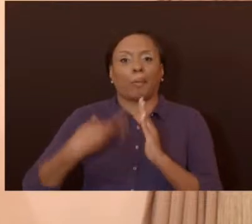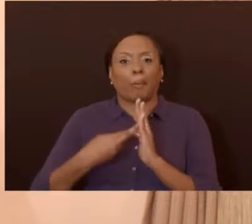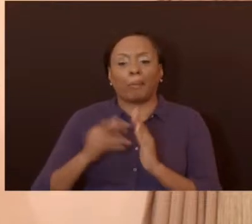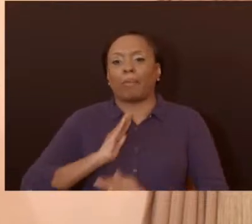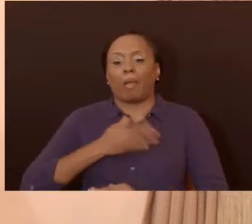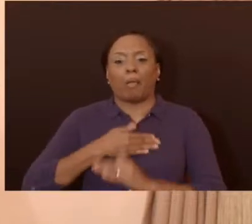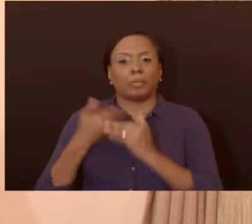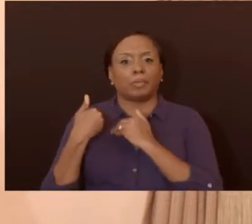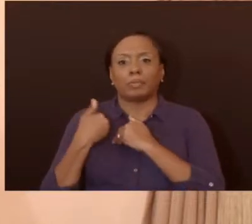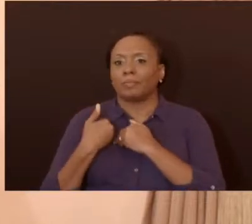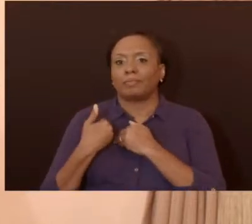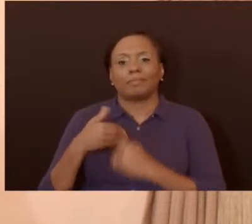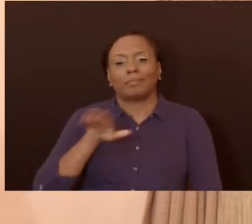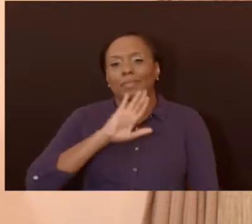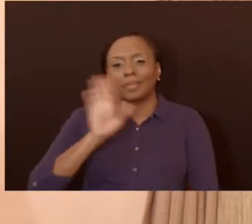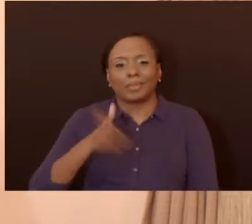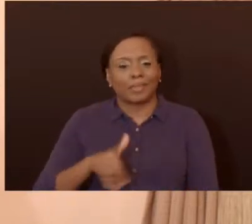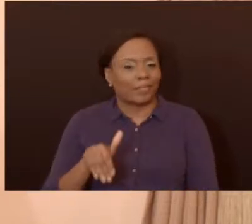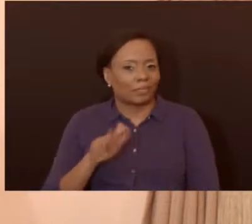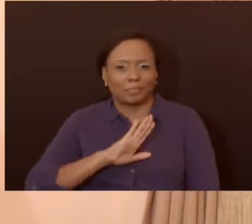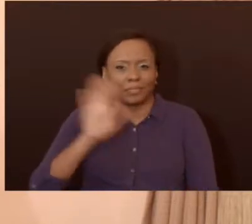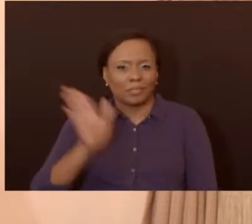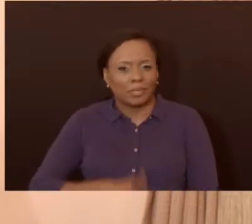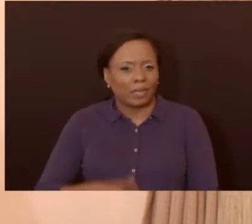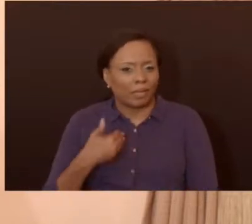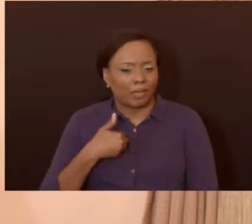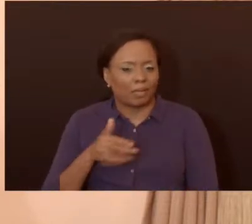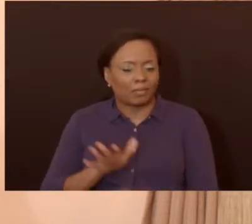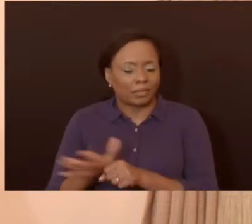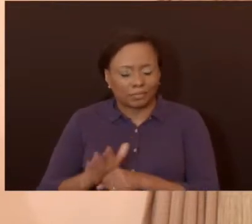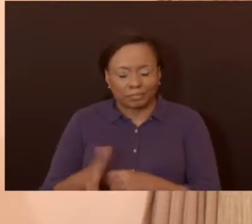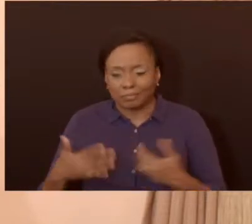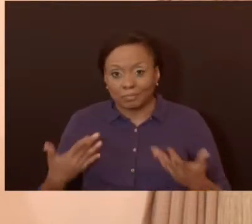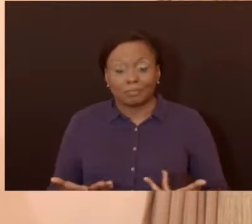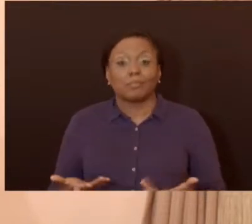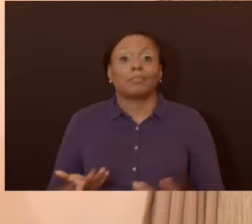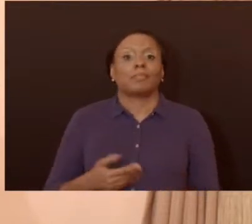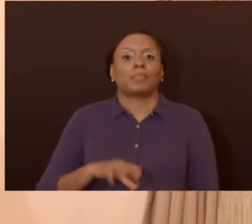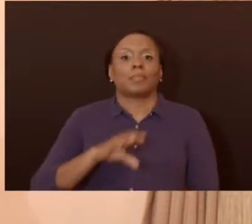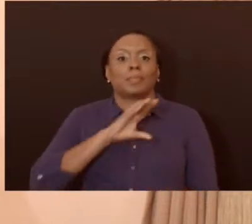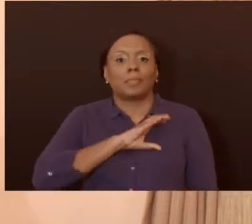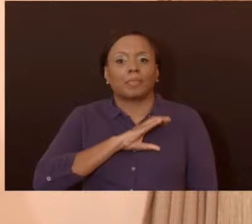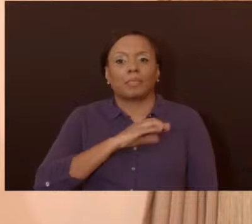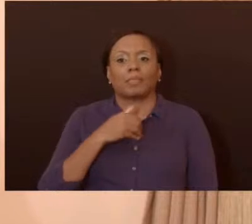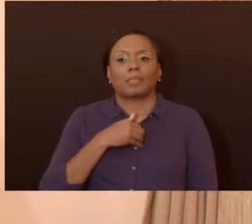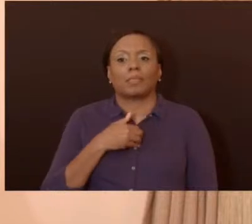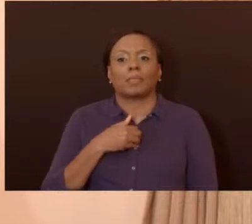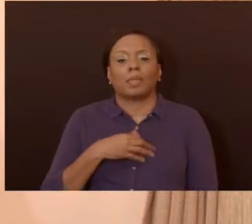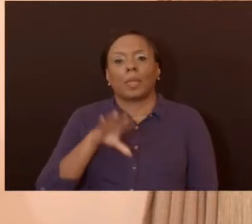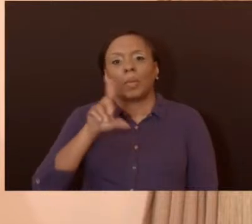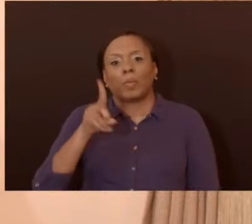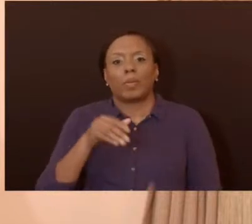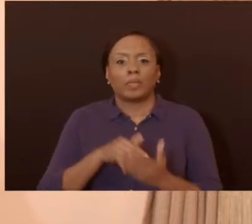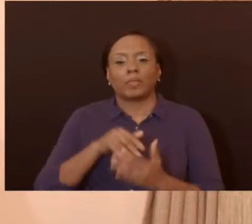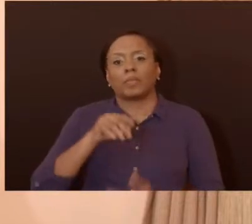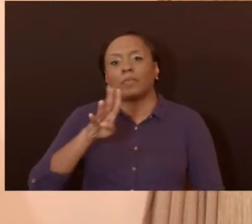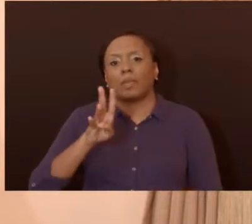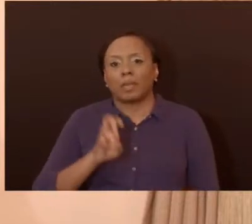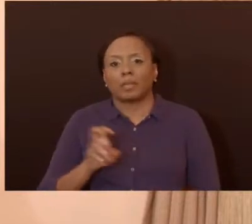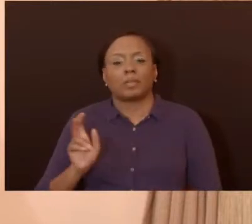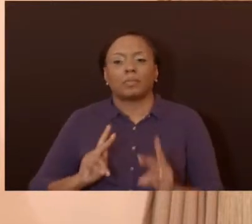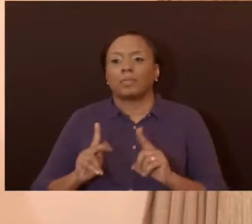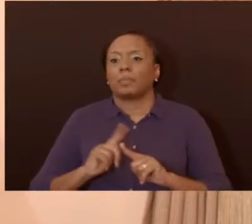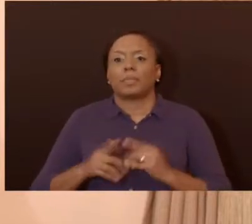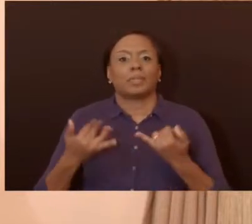And the reason I say that is because the Royal Barbados Police Force has probably over 1,400 officers, and there's still